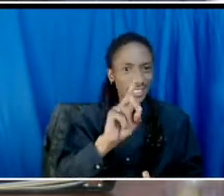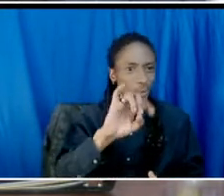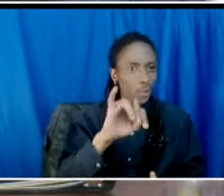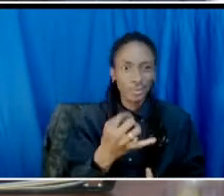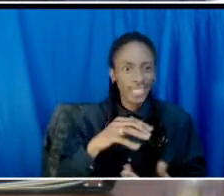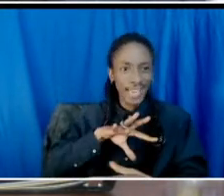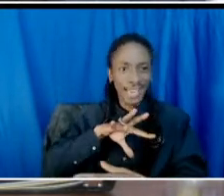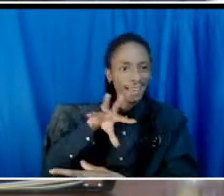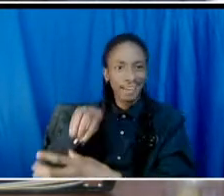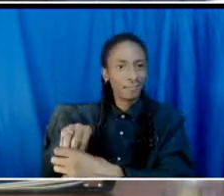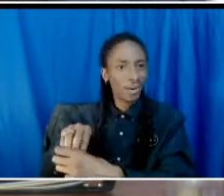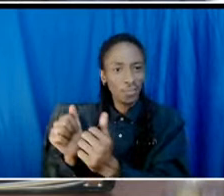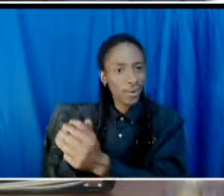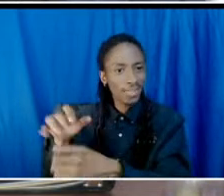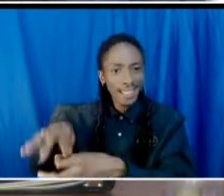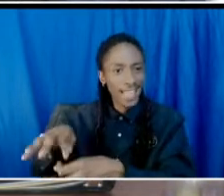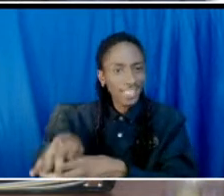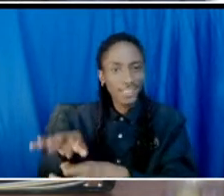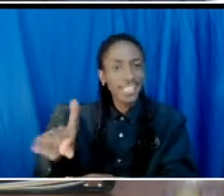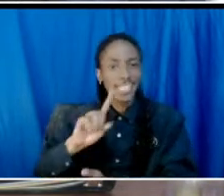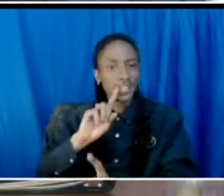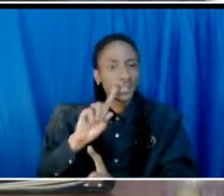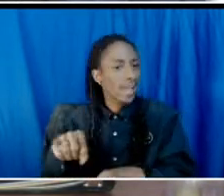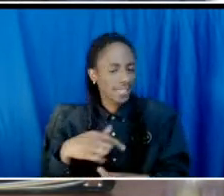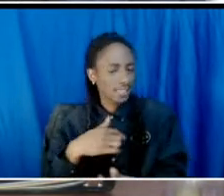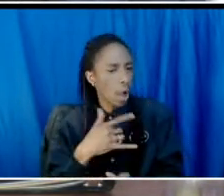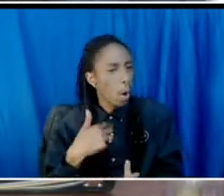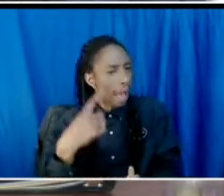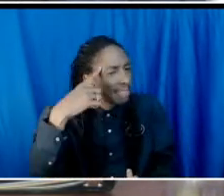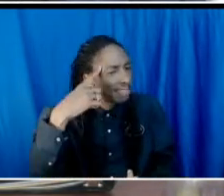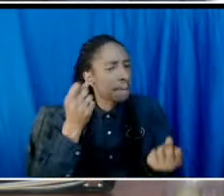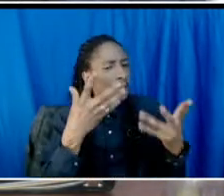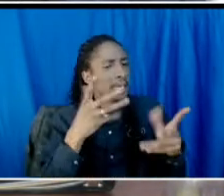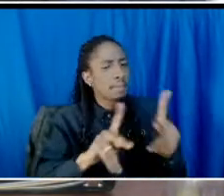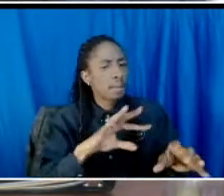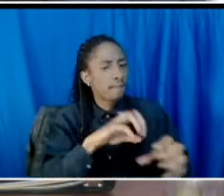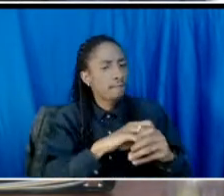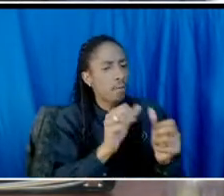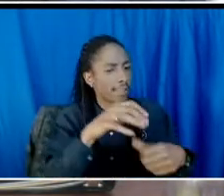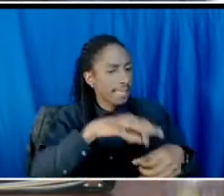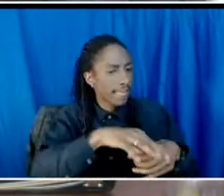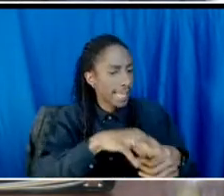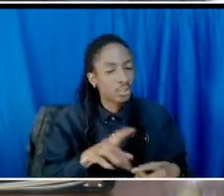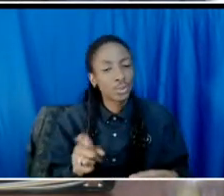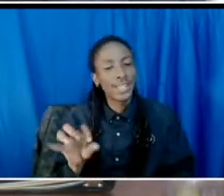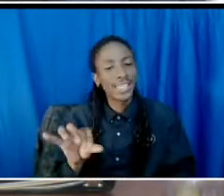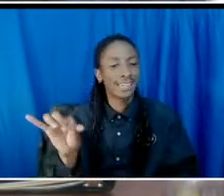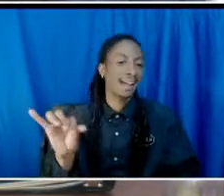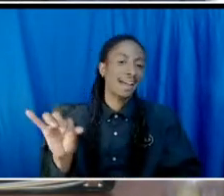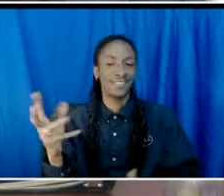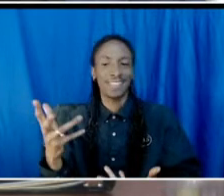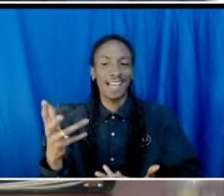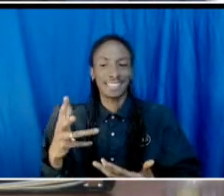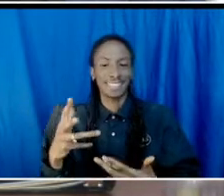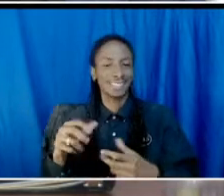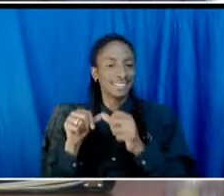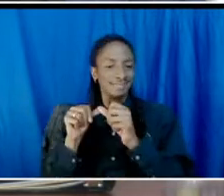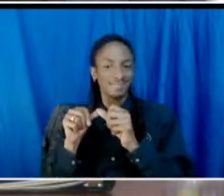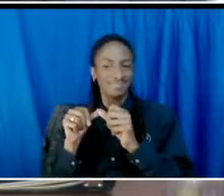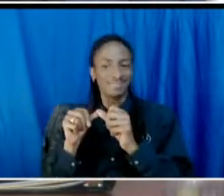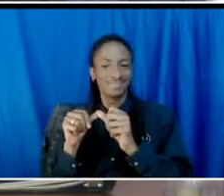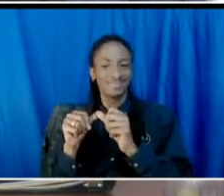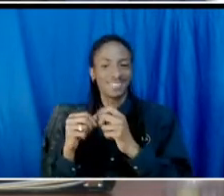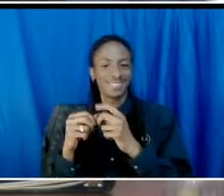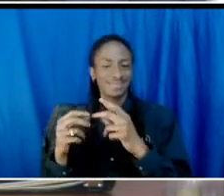election, his reaction was, I think a lot of people have meddled in this election. And so he kind of clung to that and